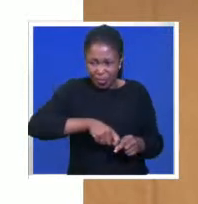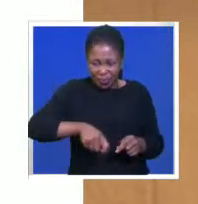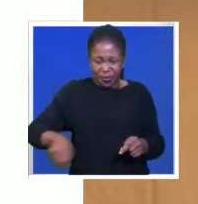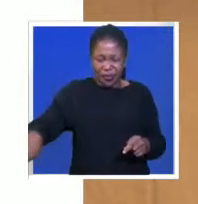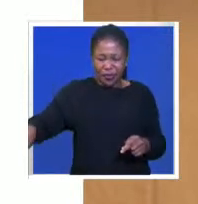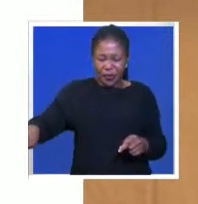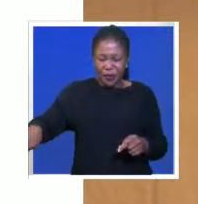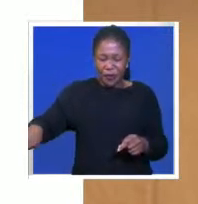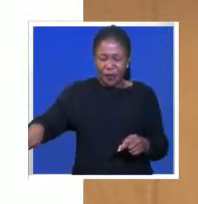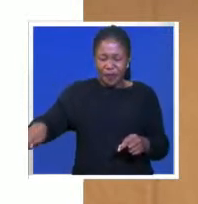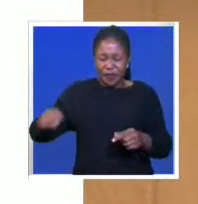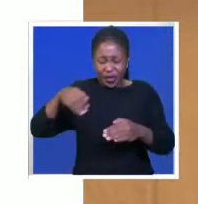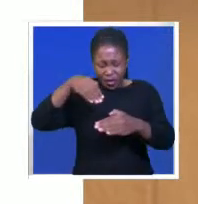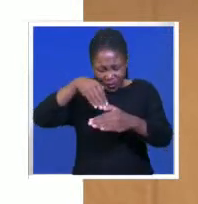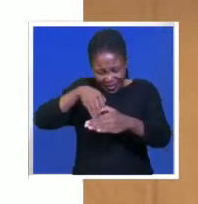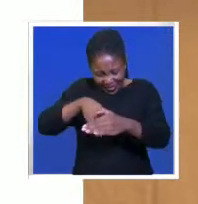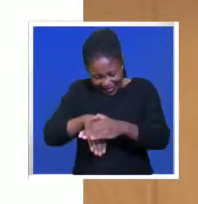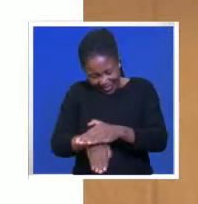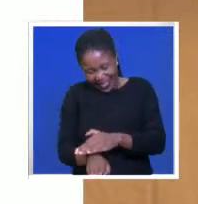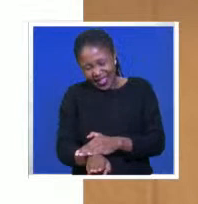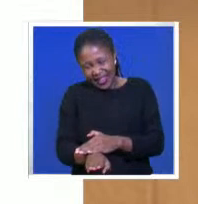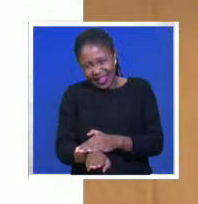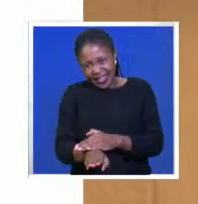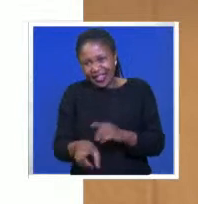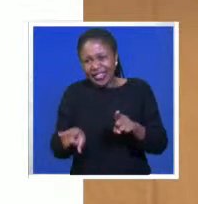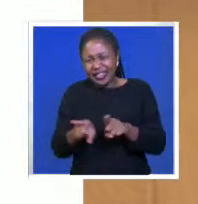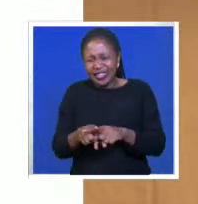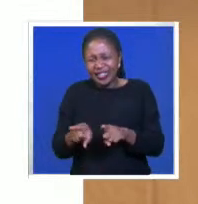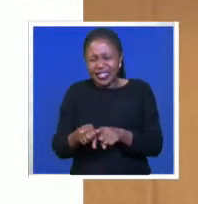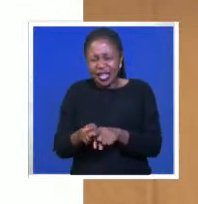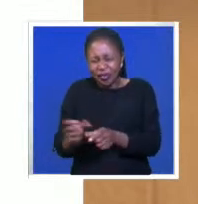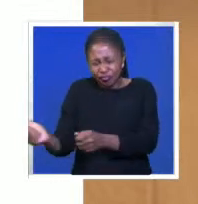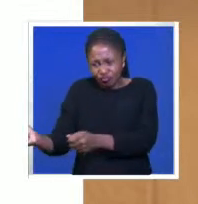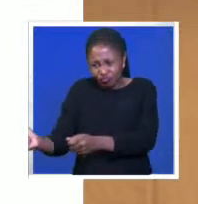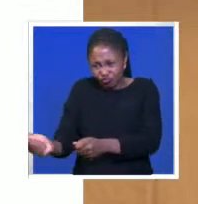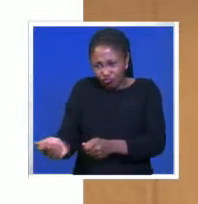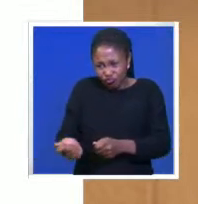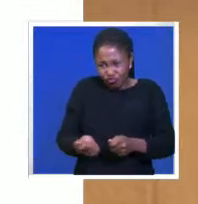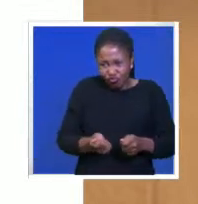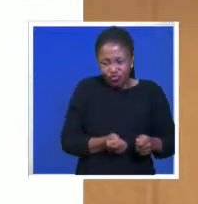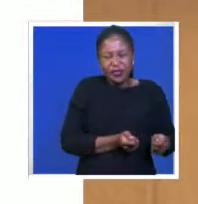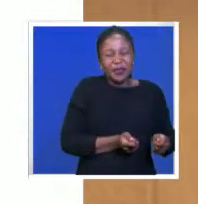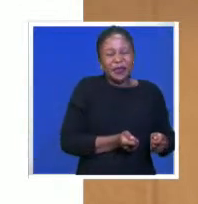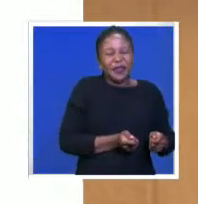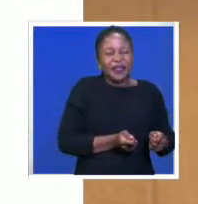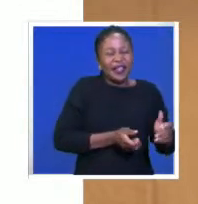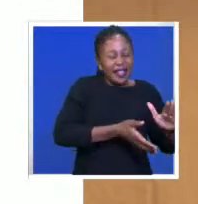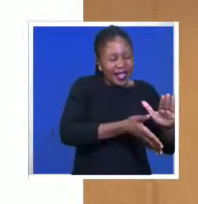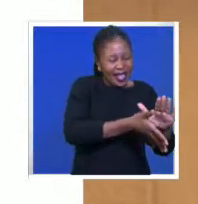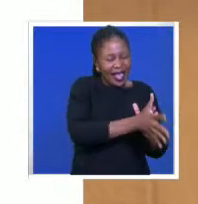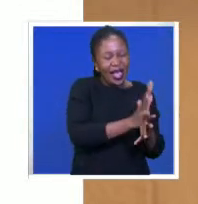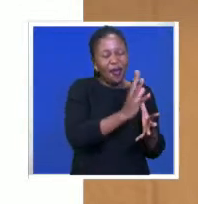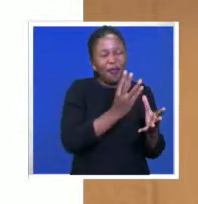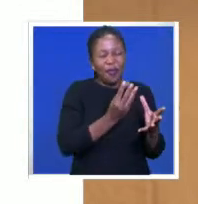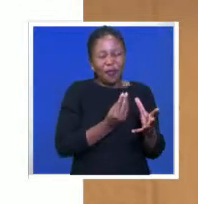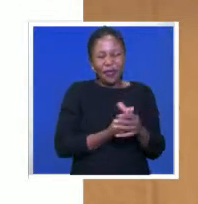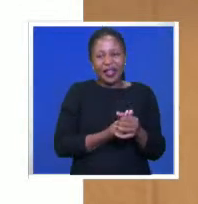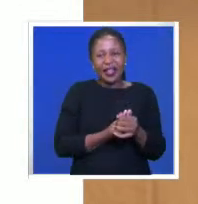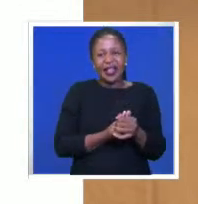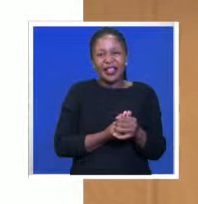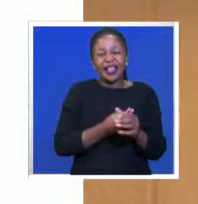it along the gallery to his own nightcap round the